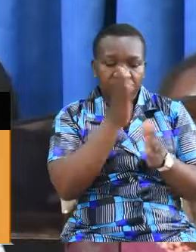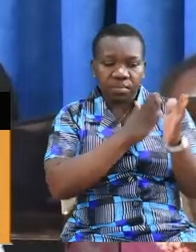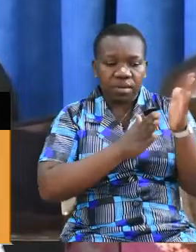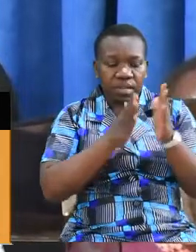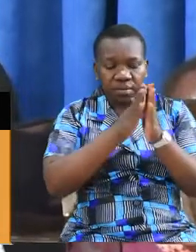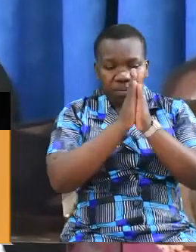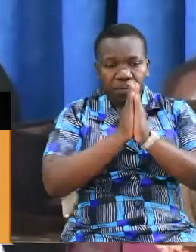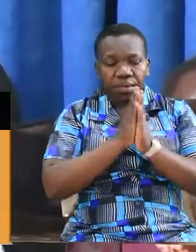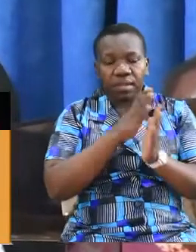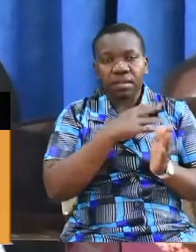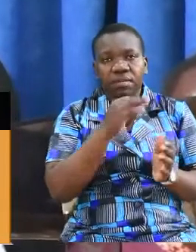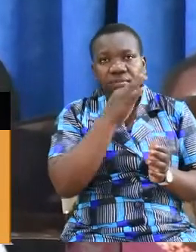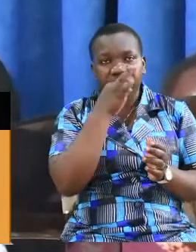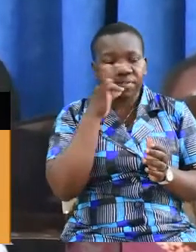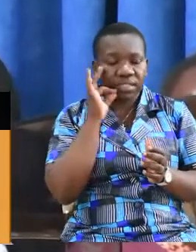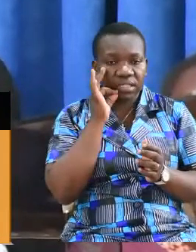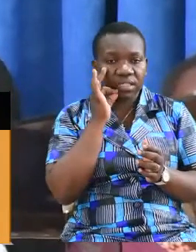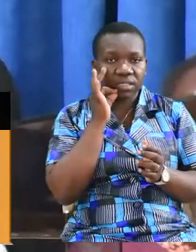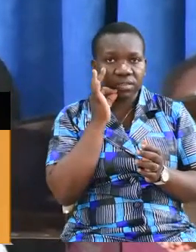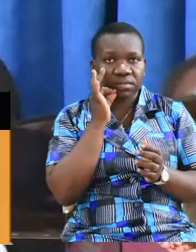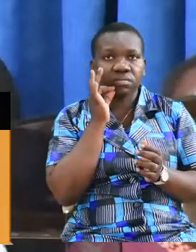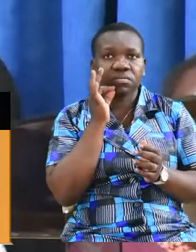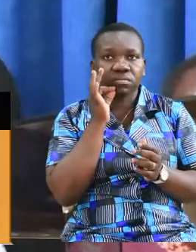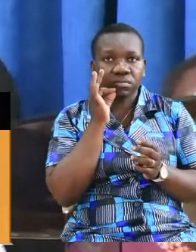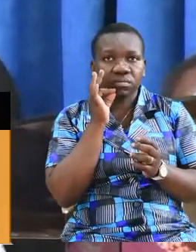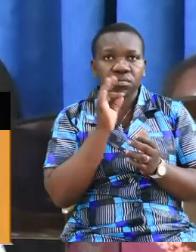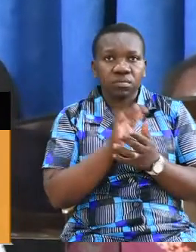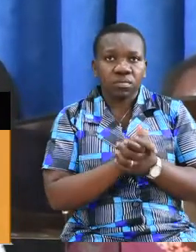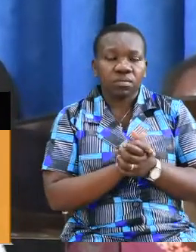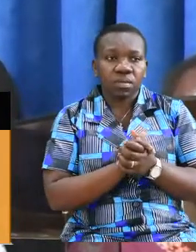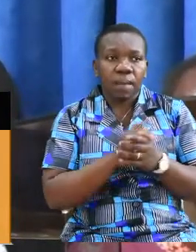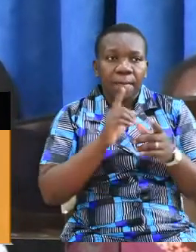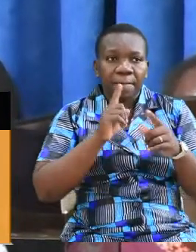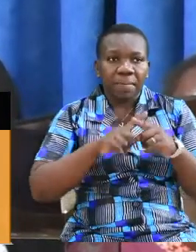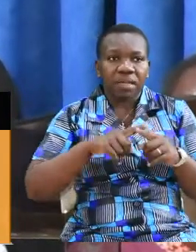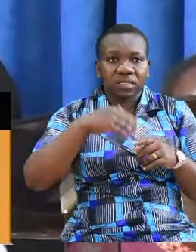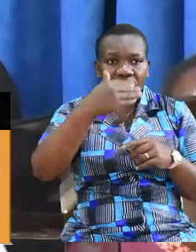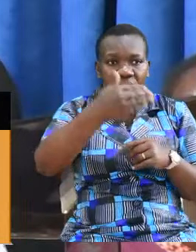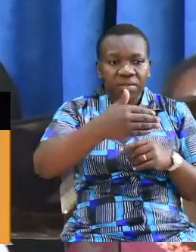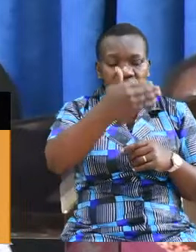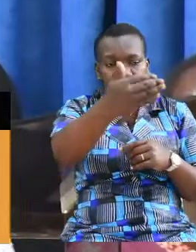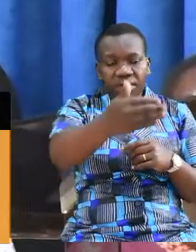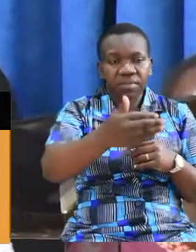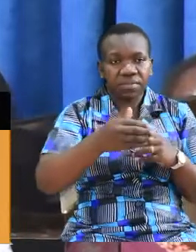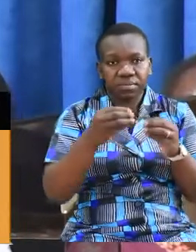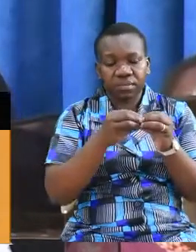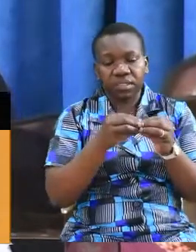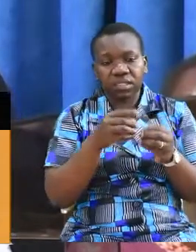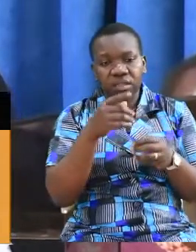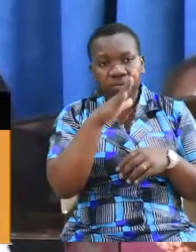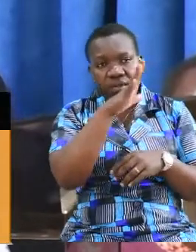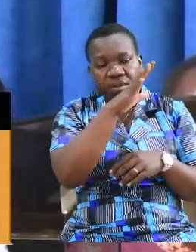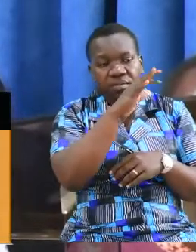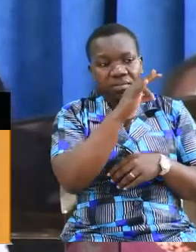join here, the whole church, in the evening, 5:30 to 7 p.m. Karibuni